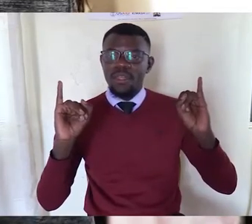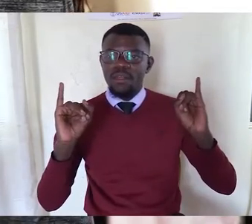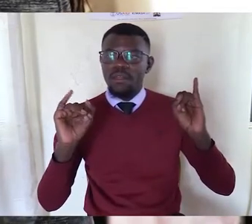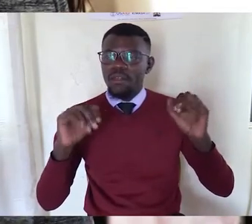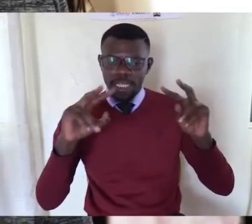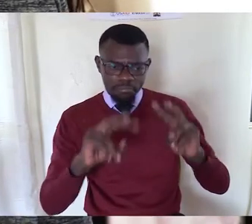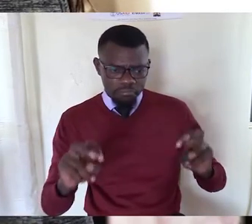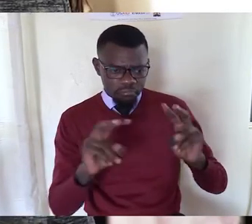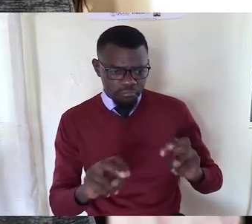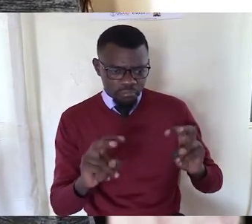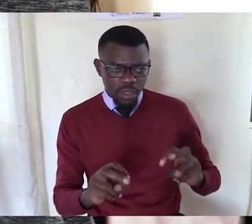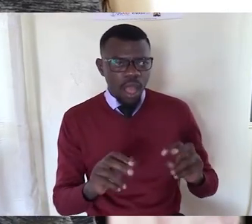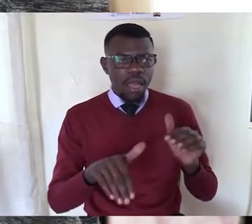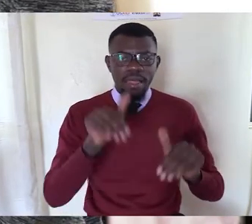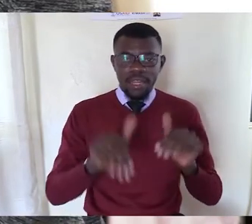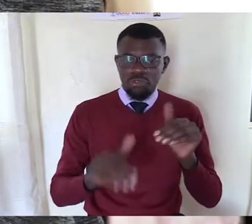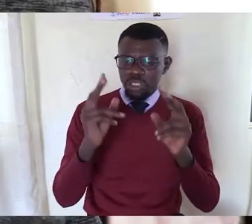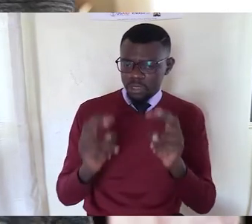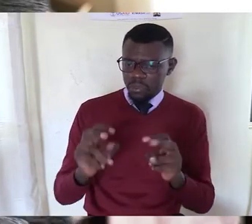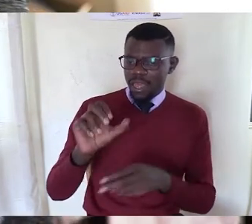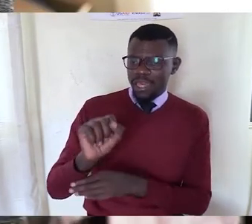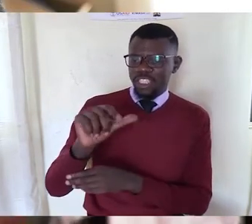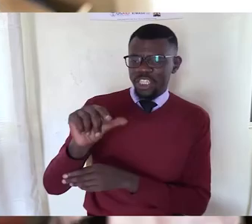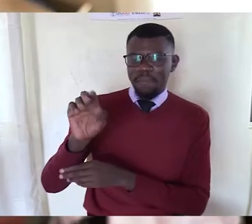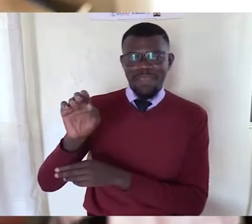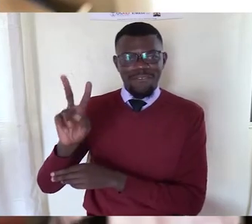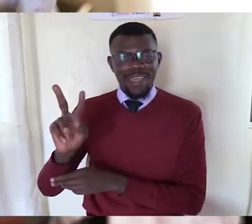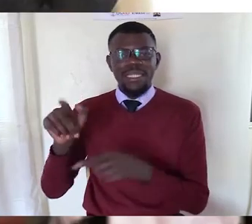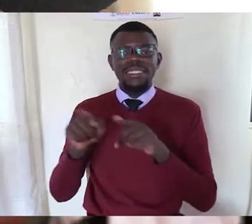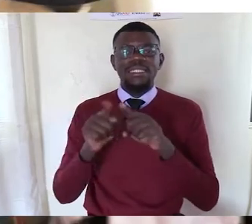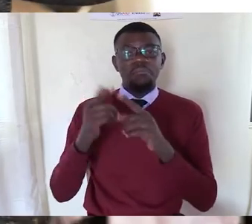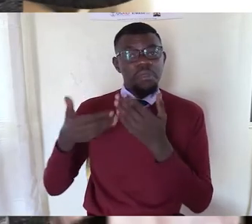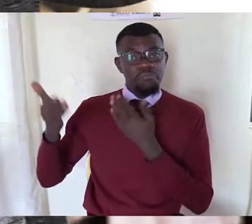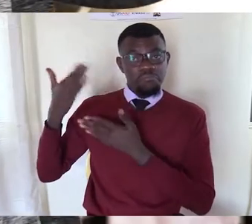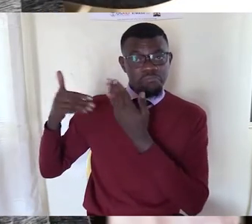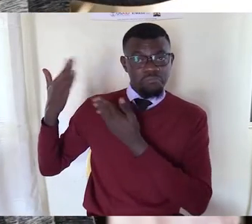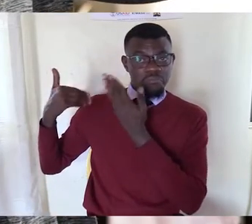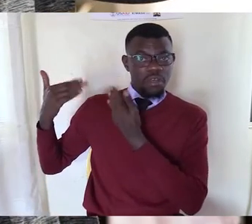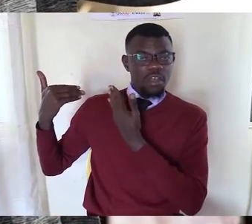the issues of elections related to SGBV, revisit the previous